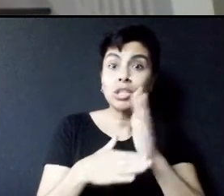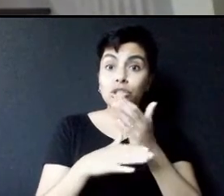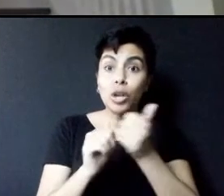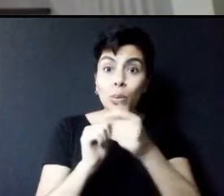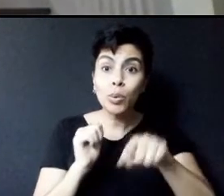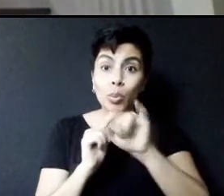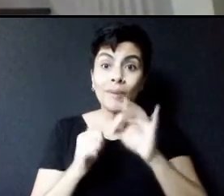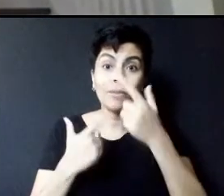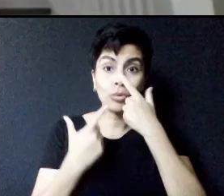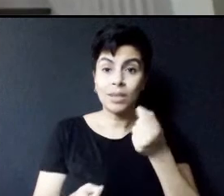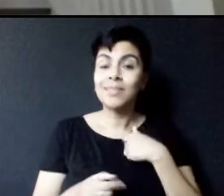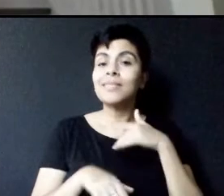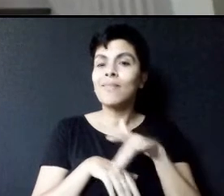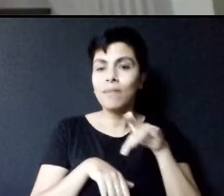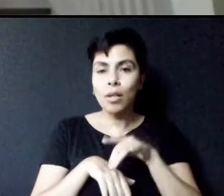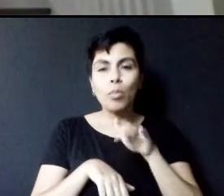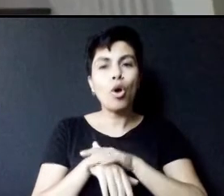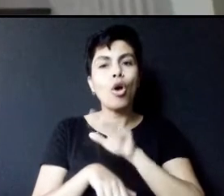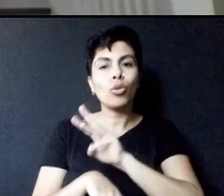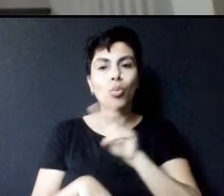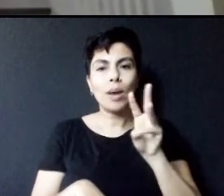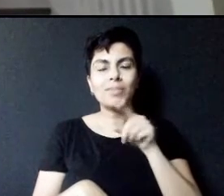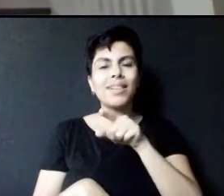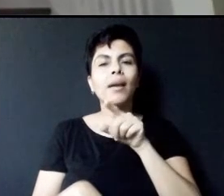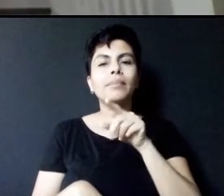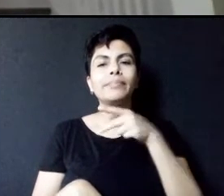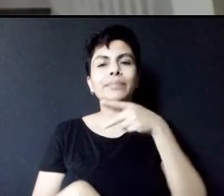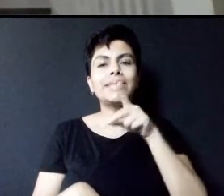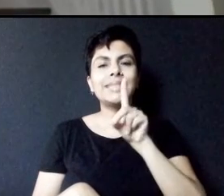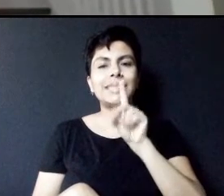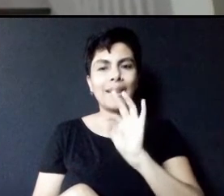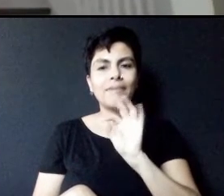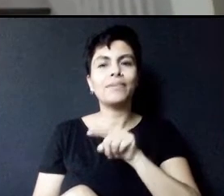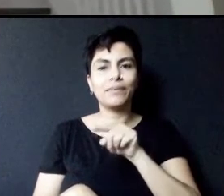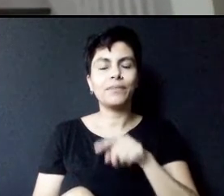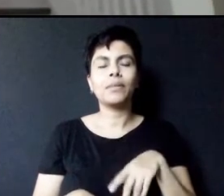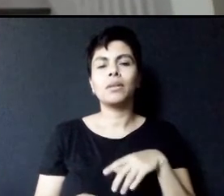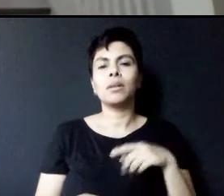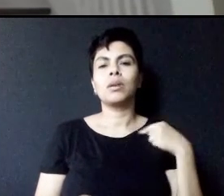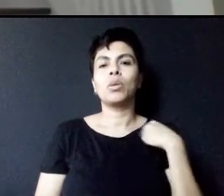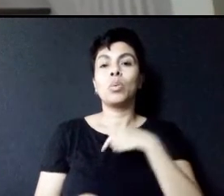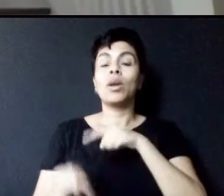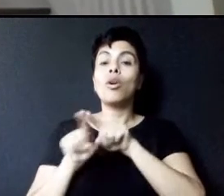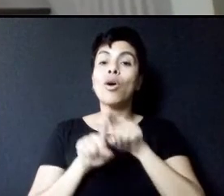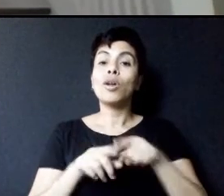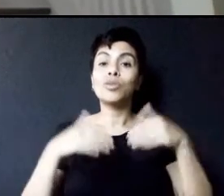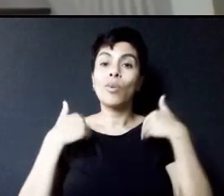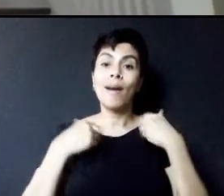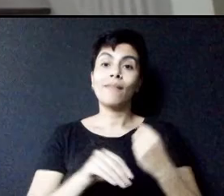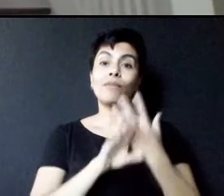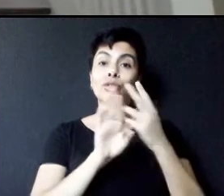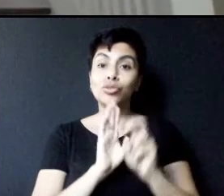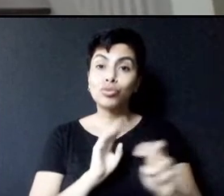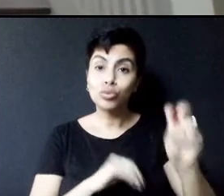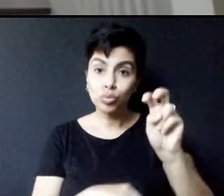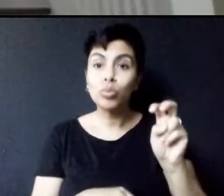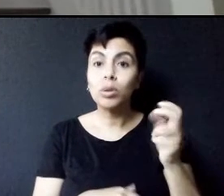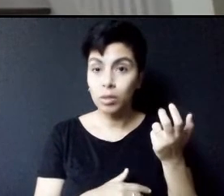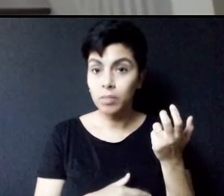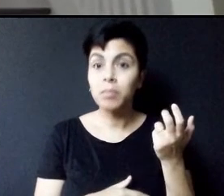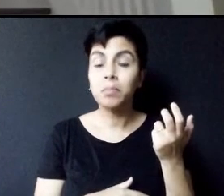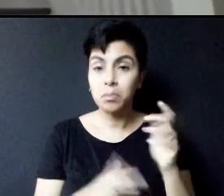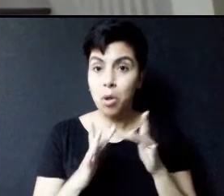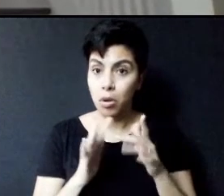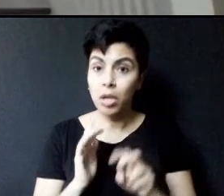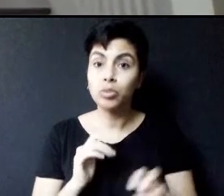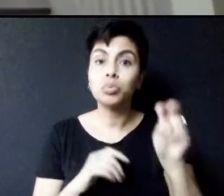with anyone who are interested. It's available on our website in a PDF format. We also have a virtual tour